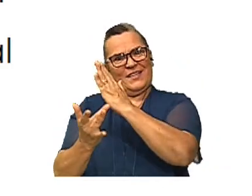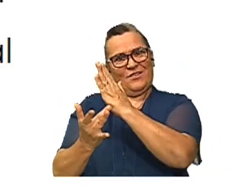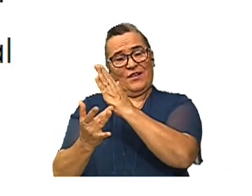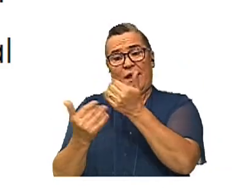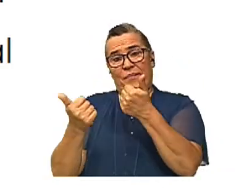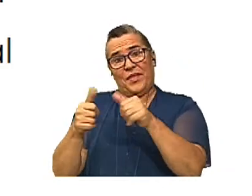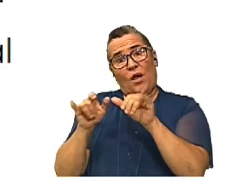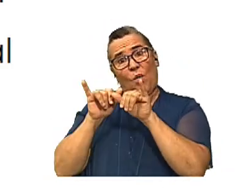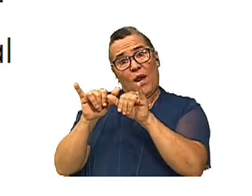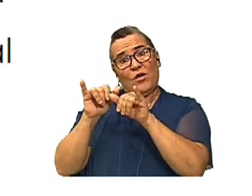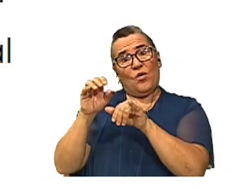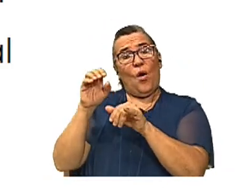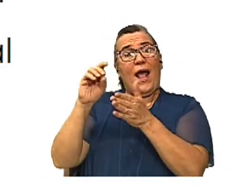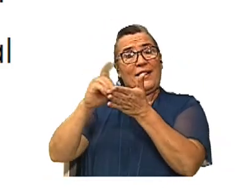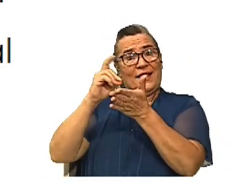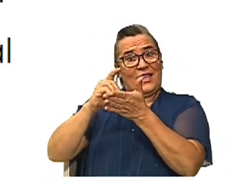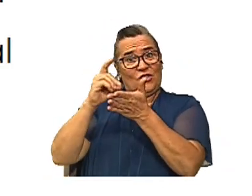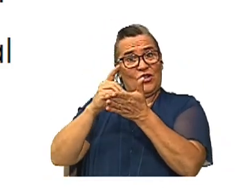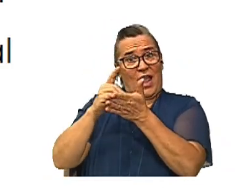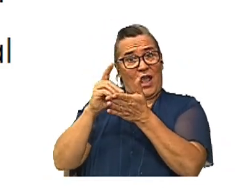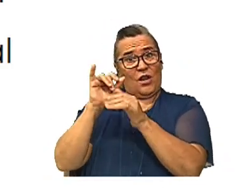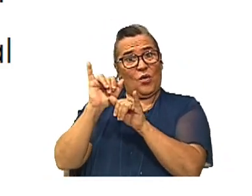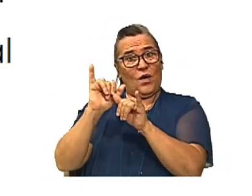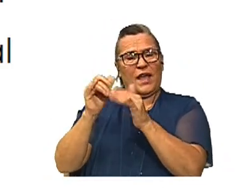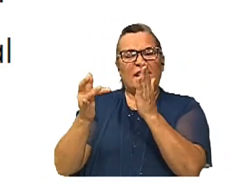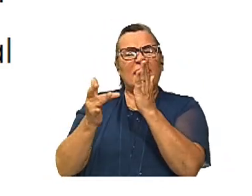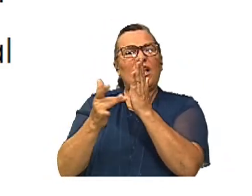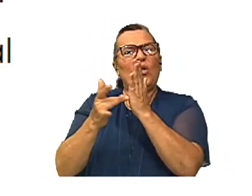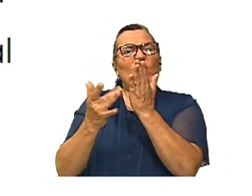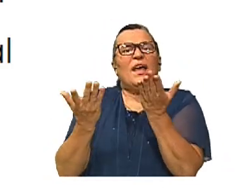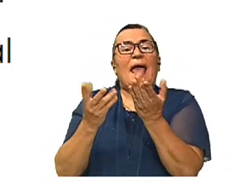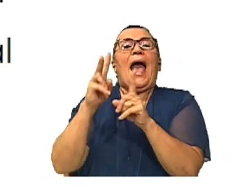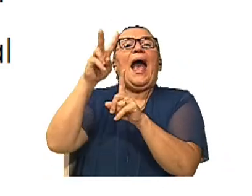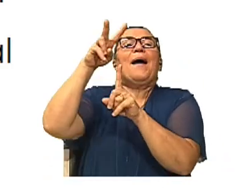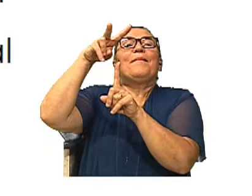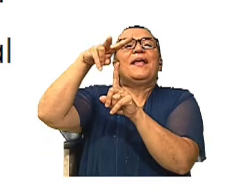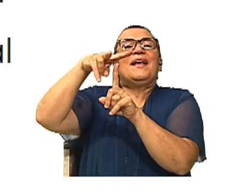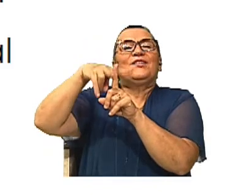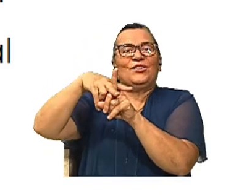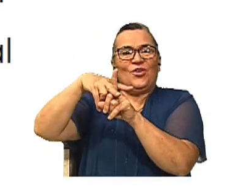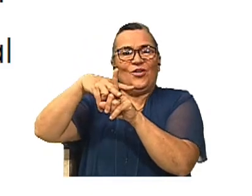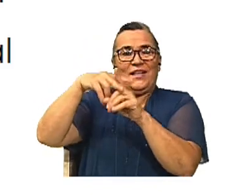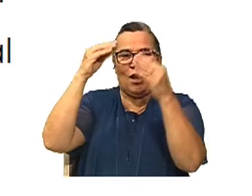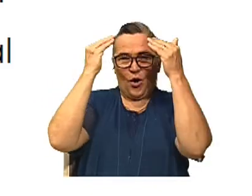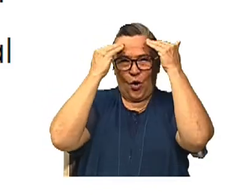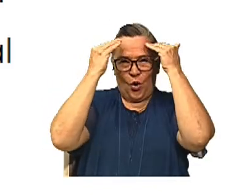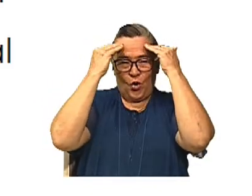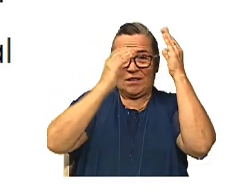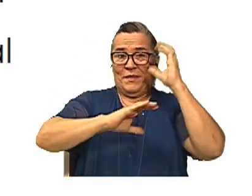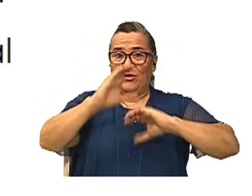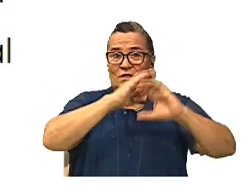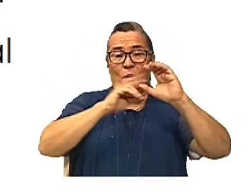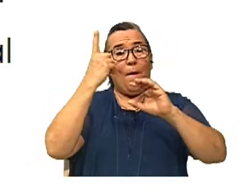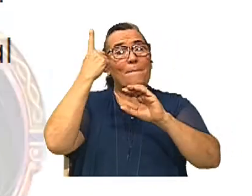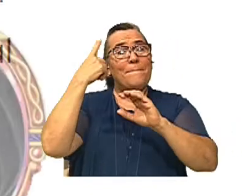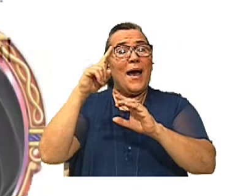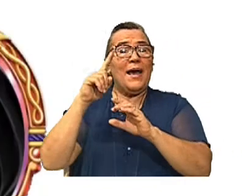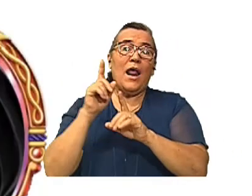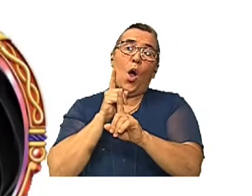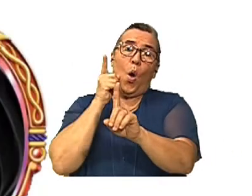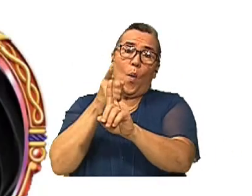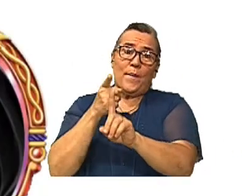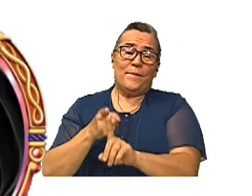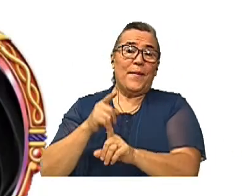According to Oxford Dictionary, again, technology is the application of scientific knowledge for practical purposes.